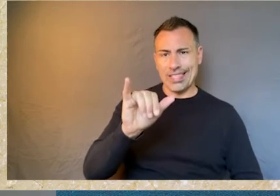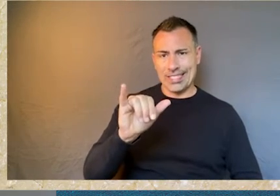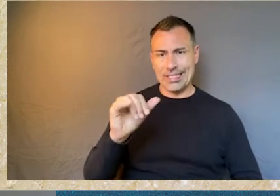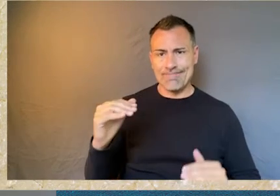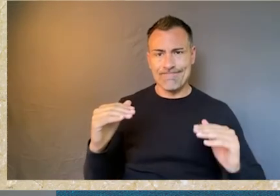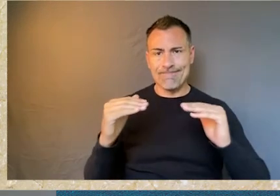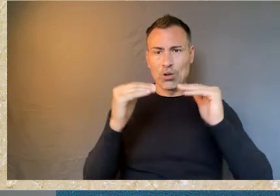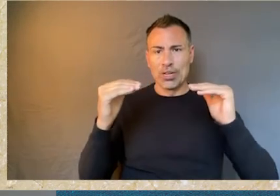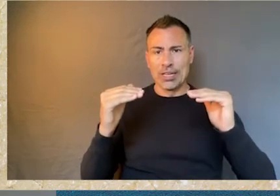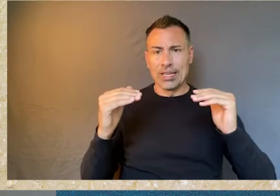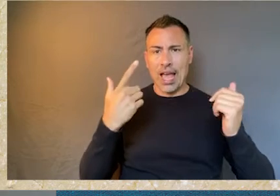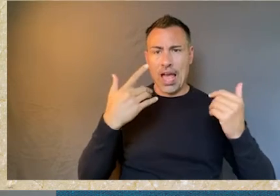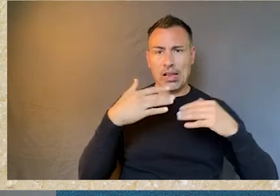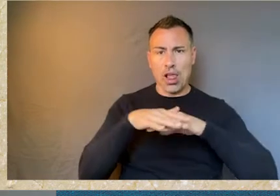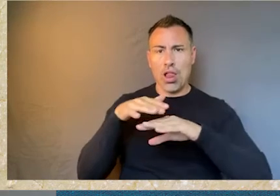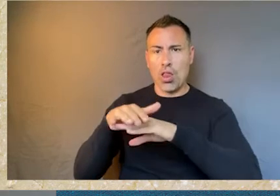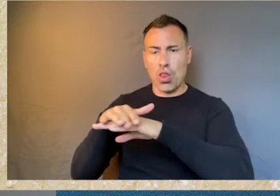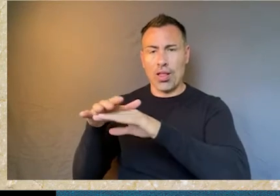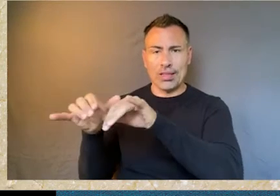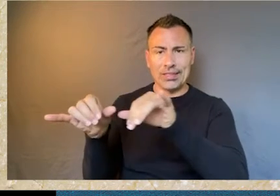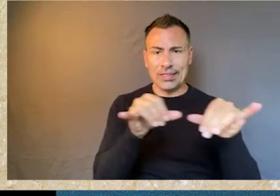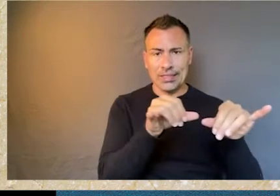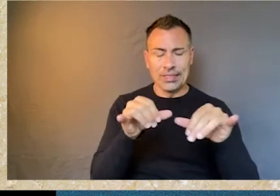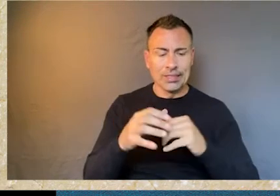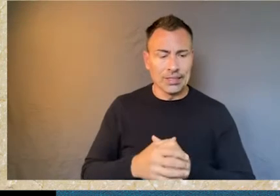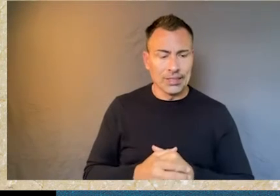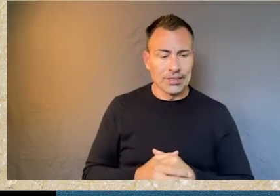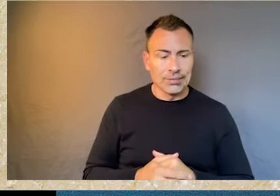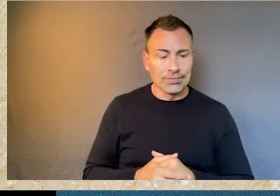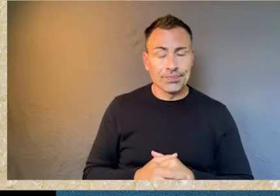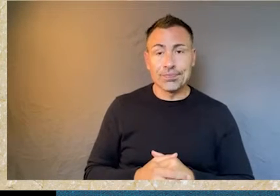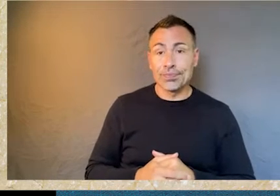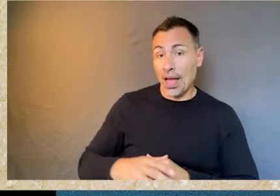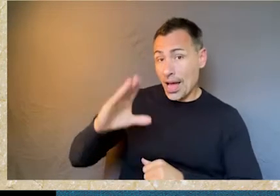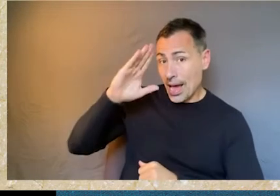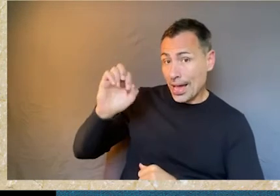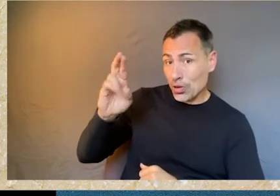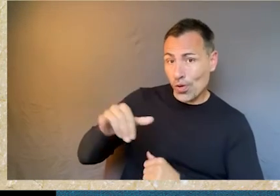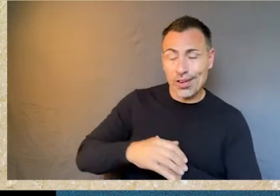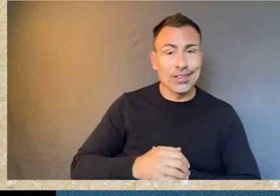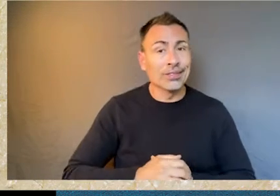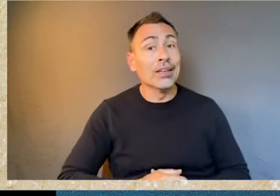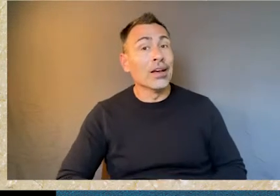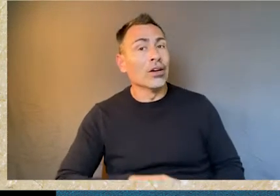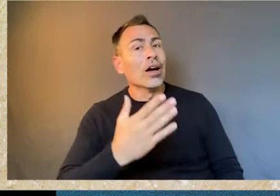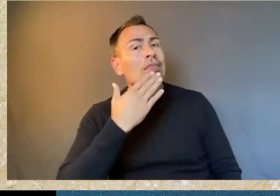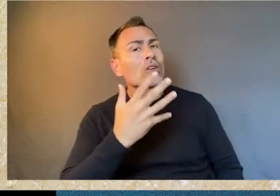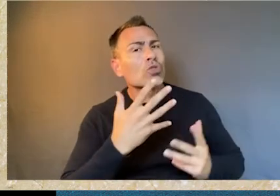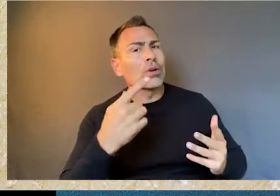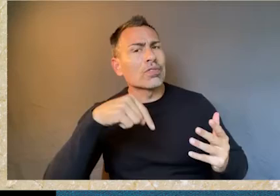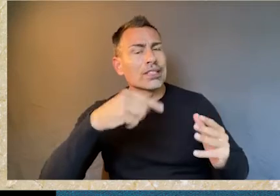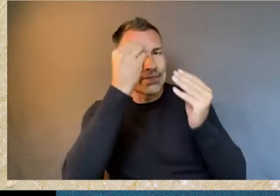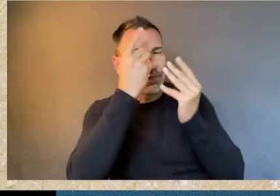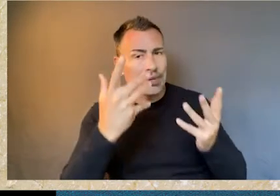Hi, Corey. Hi, thank you so much for this really wonderful information. I really am appreciative of it.